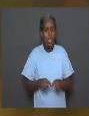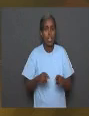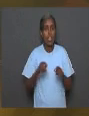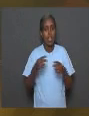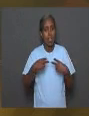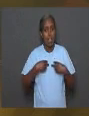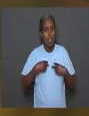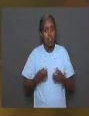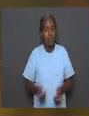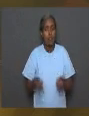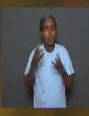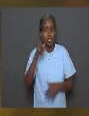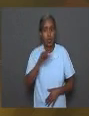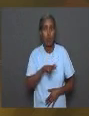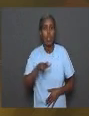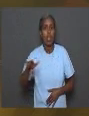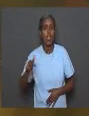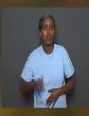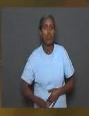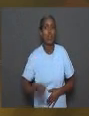than one line of altitude.